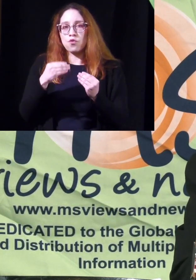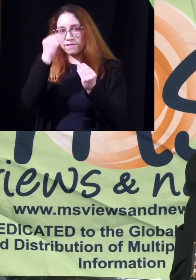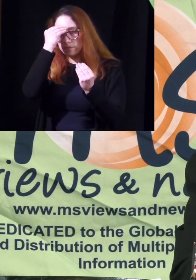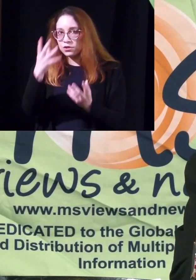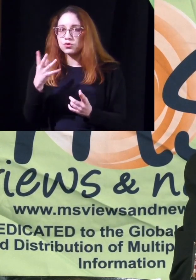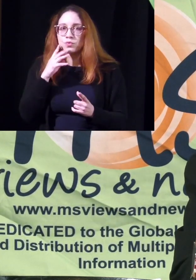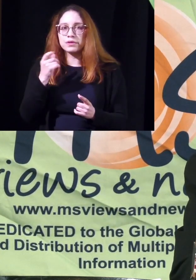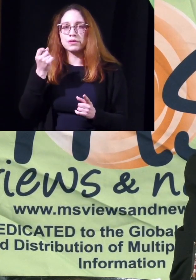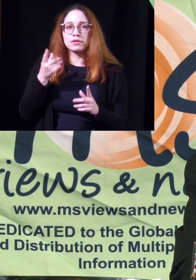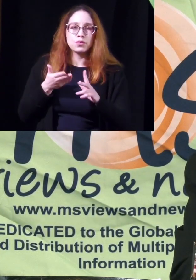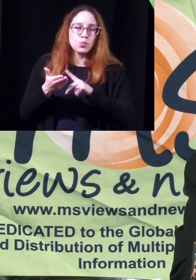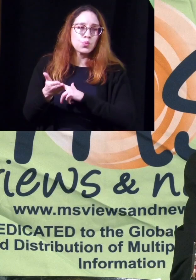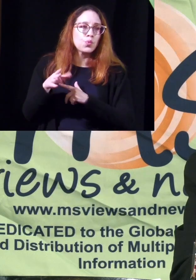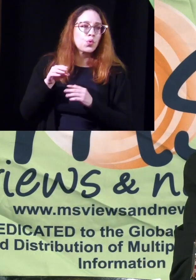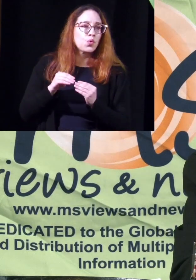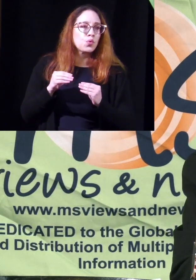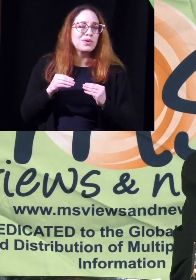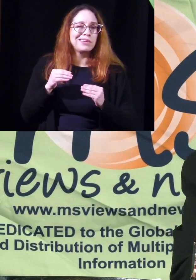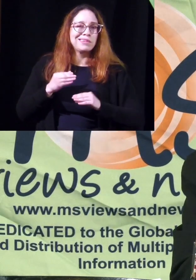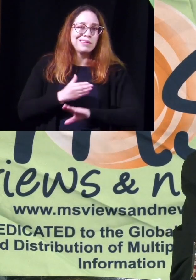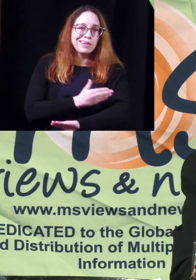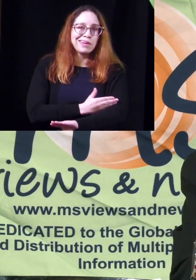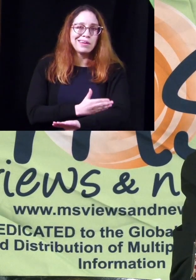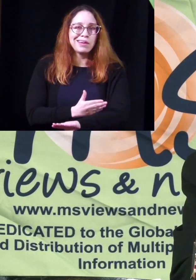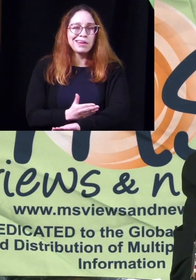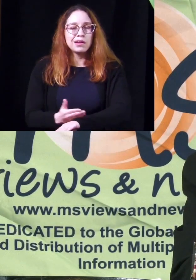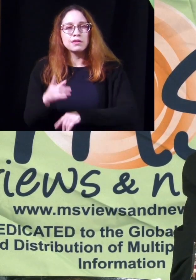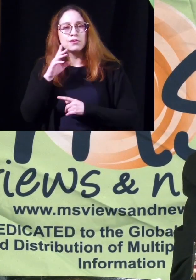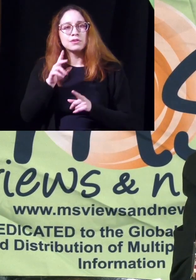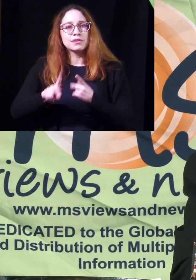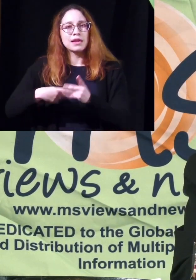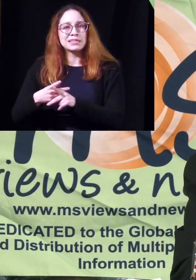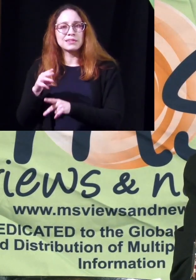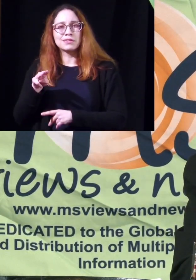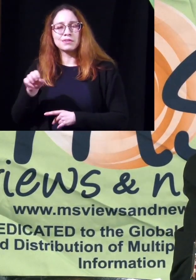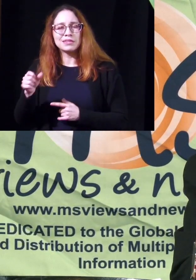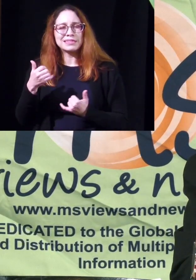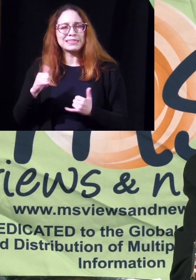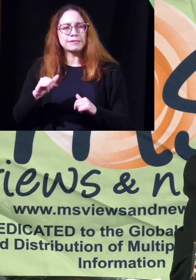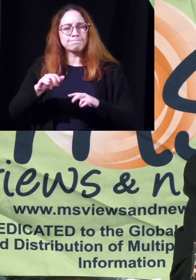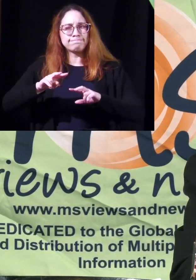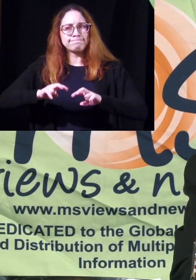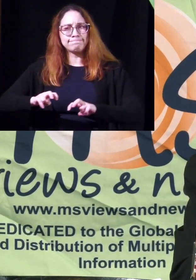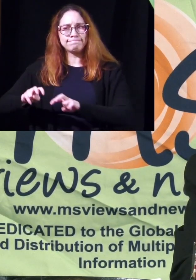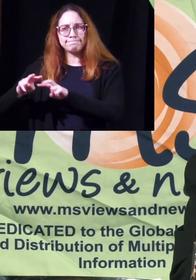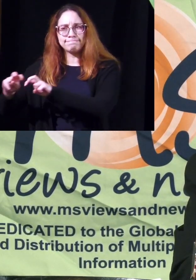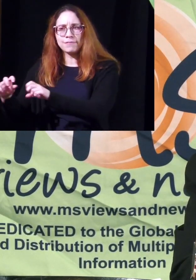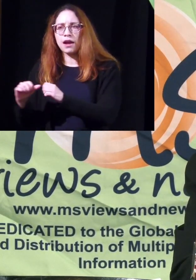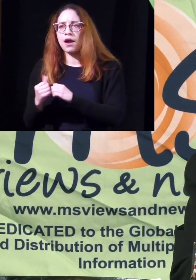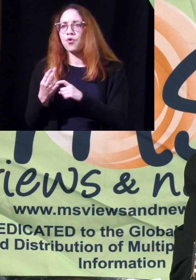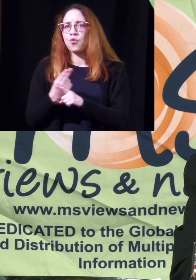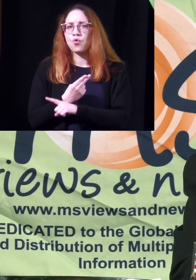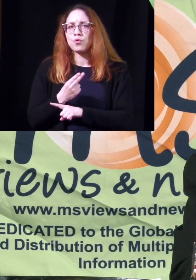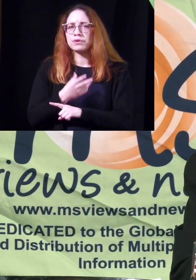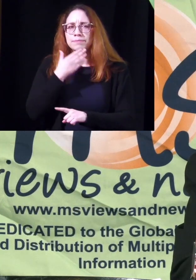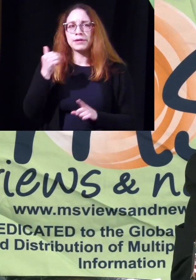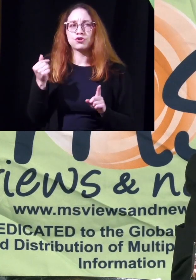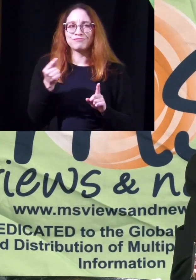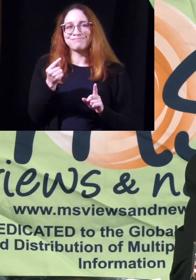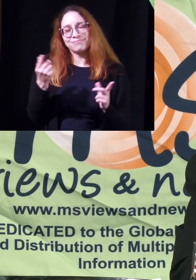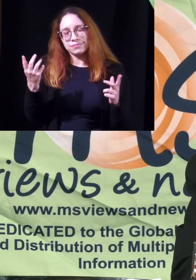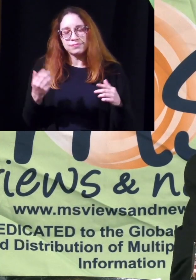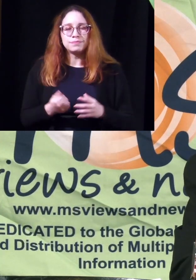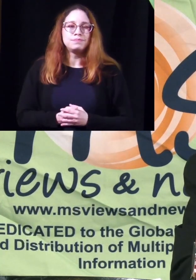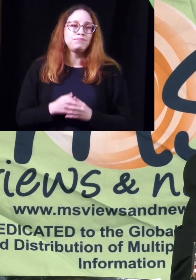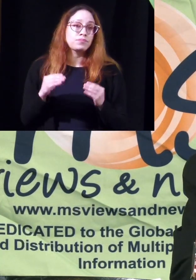we understand this very well. For progressive or smoldering types of MS, we're still under evaluation as to how to use this better. And